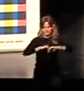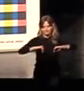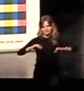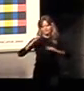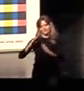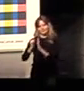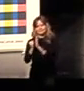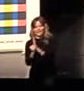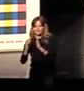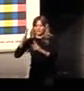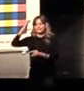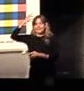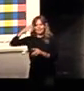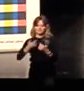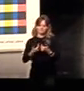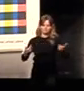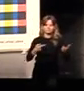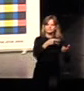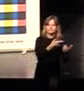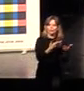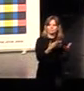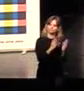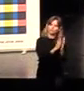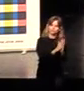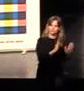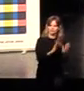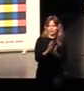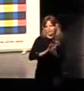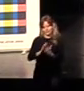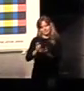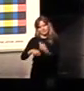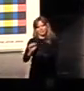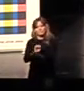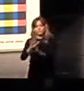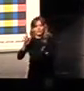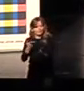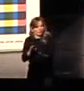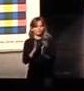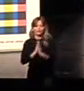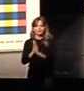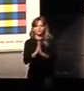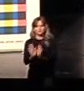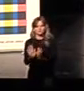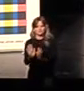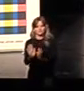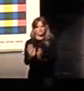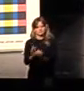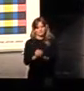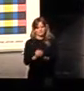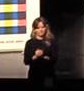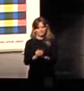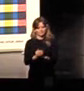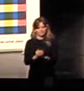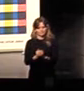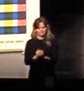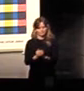departing from one steeds religion to freedom of religion in een mo besteedt de bak